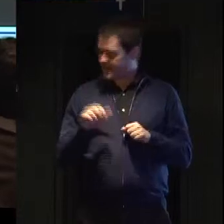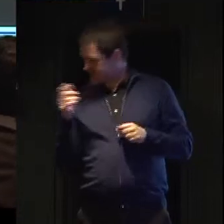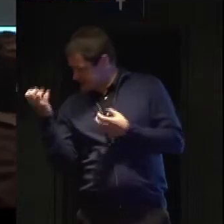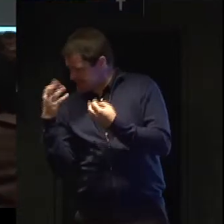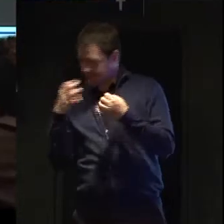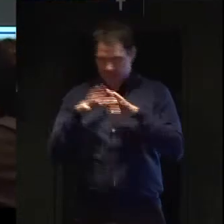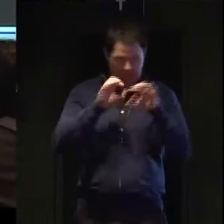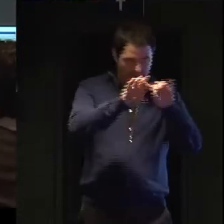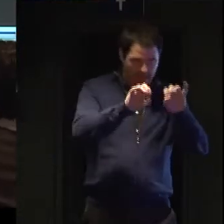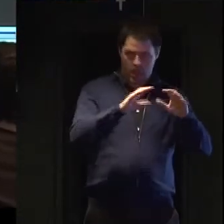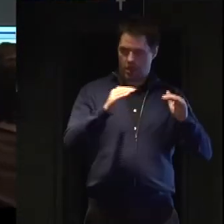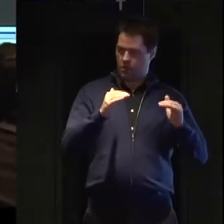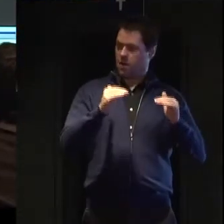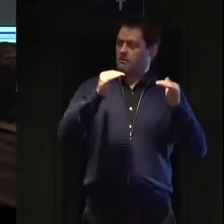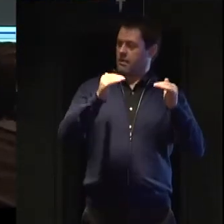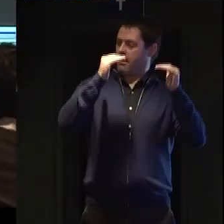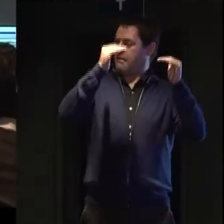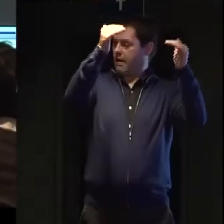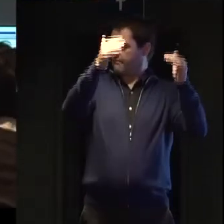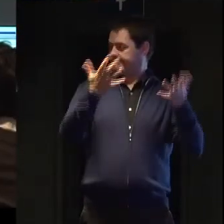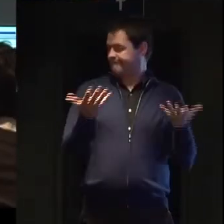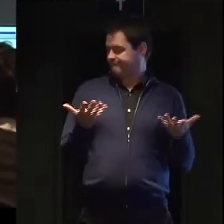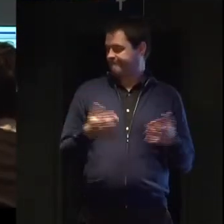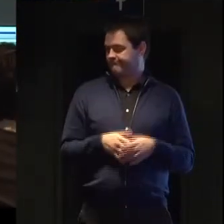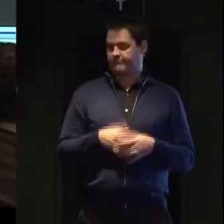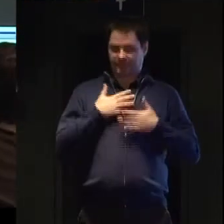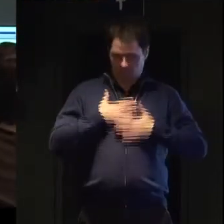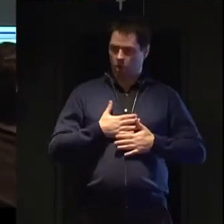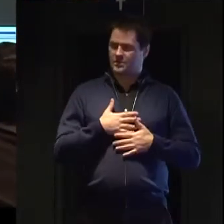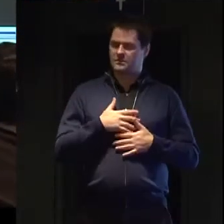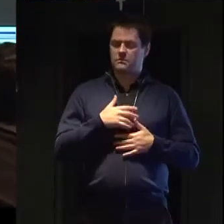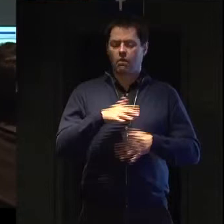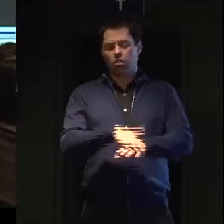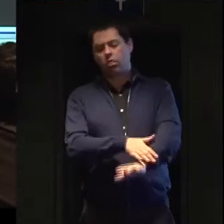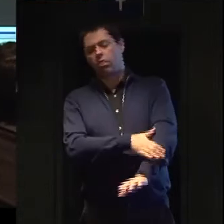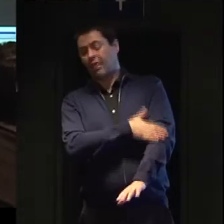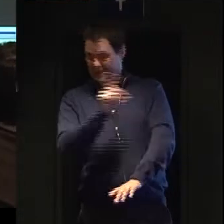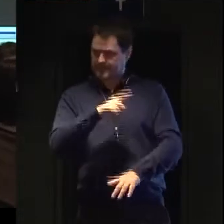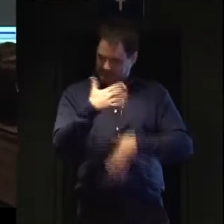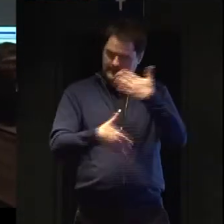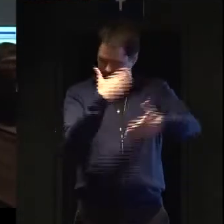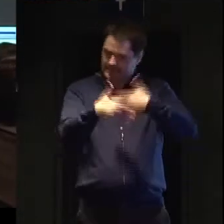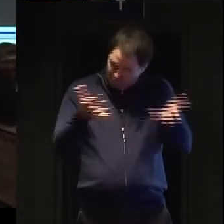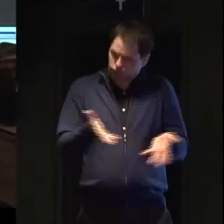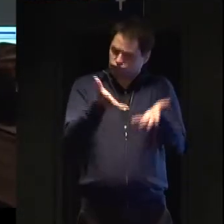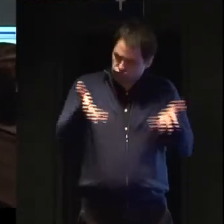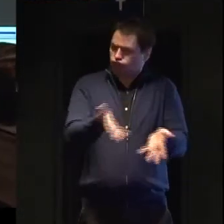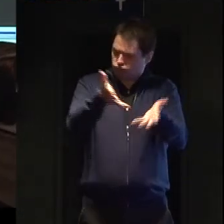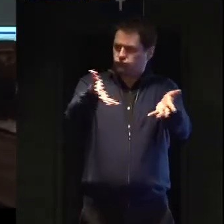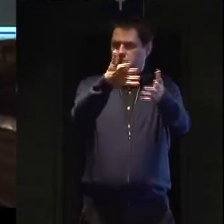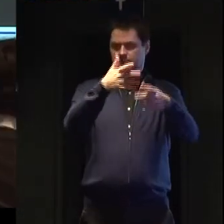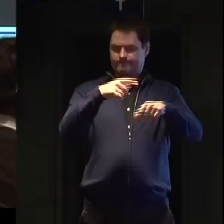dedicated to making sure that progress happens and is speeded up more than perhaps otherwise it would be. I think they're the key people in the clubs that are trying to